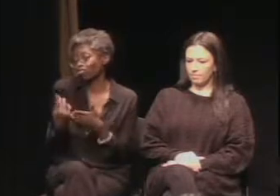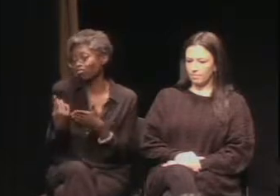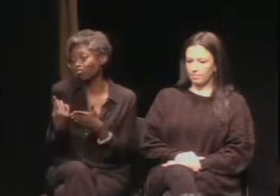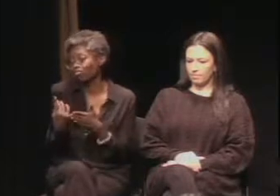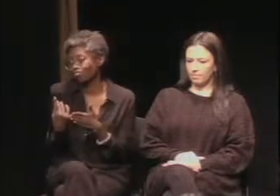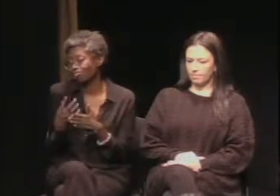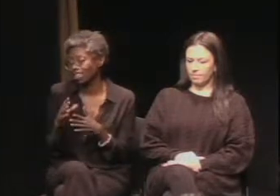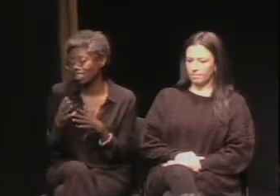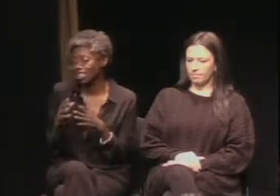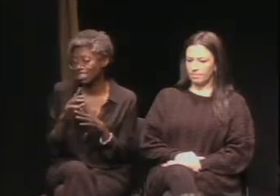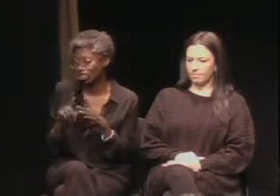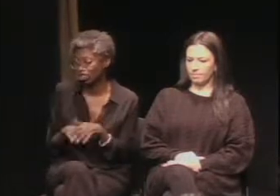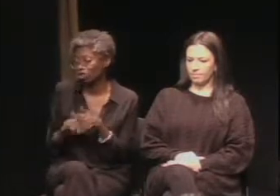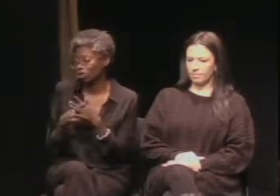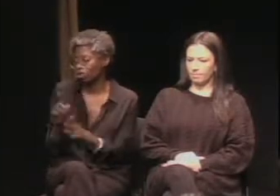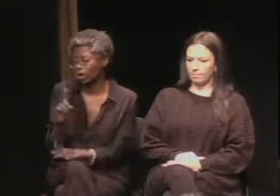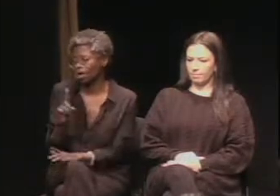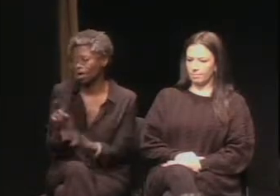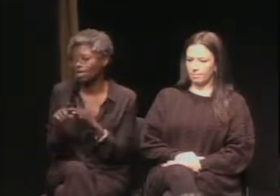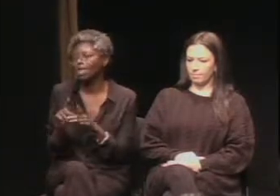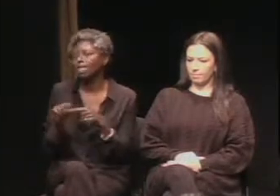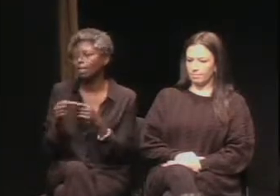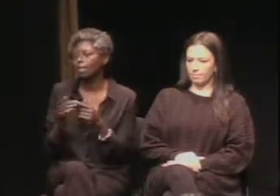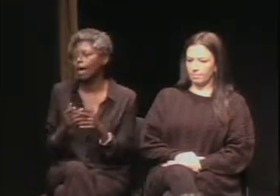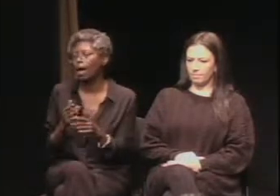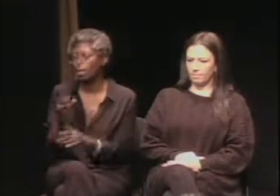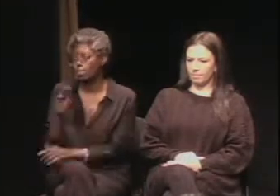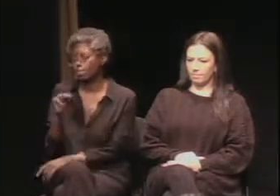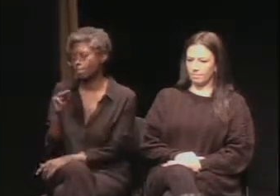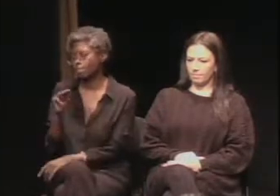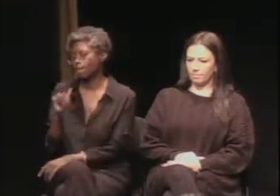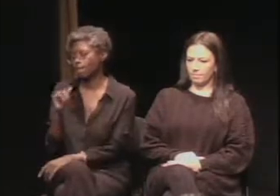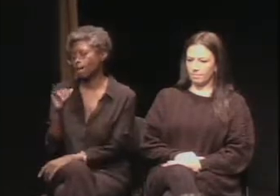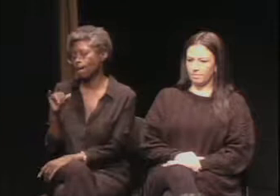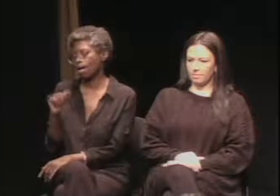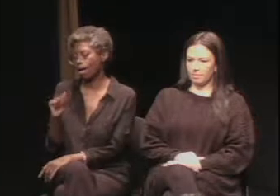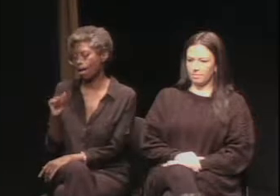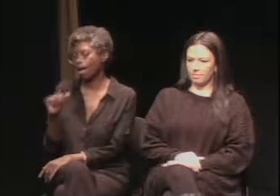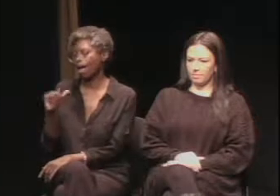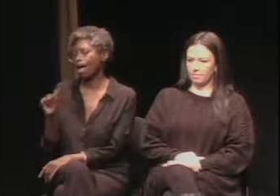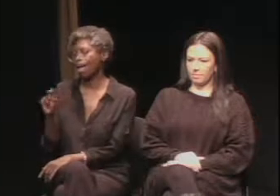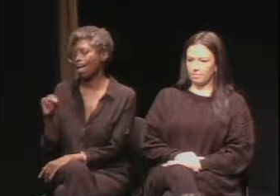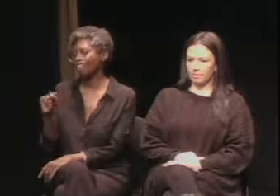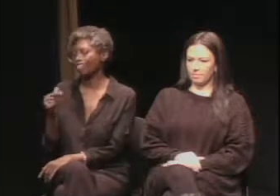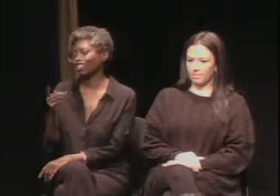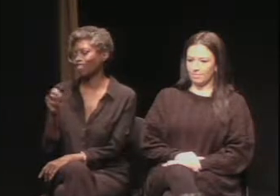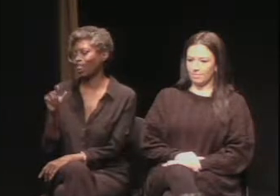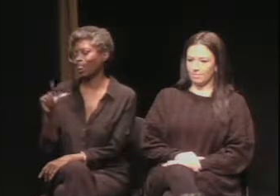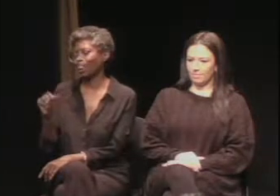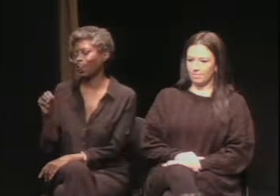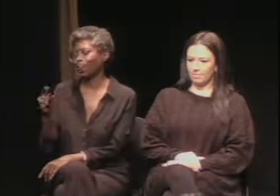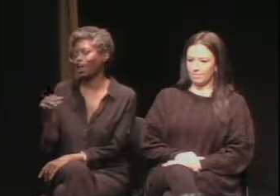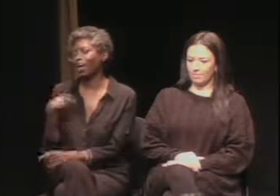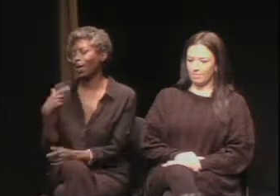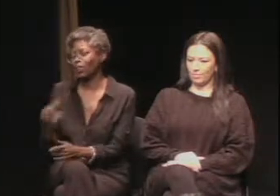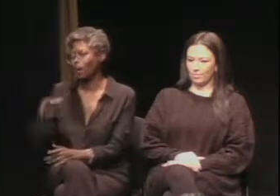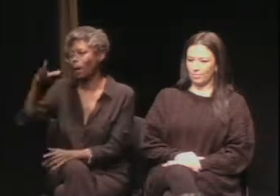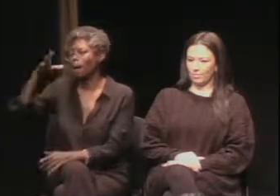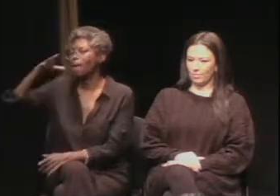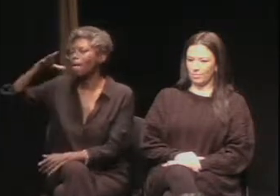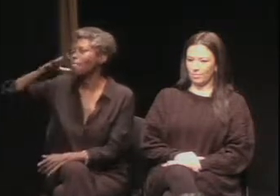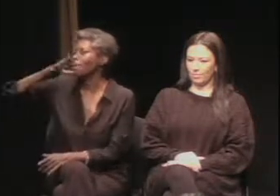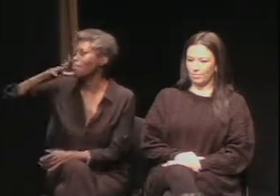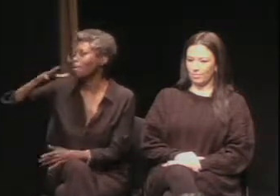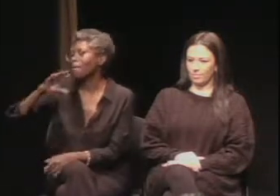it's actually starting. This is about Maya Angelou, who I also call Mother Maya and have a really close relationship with.